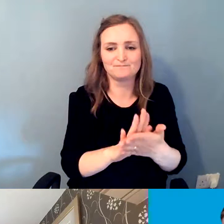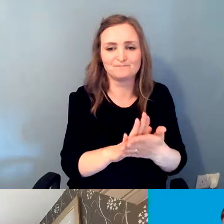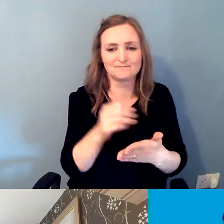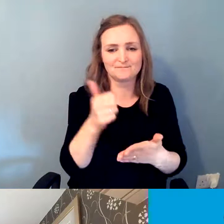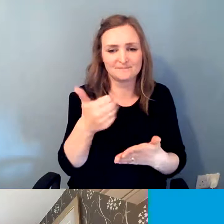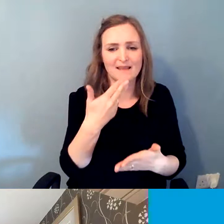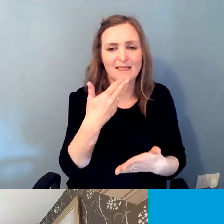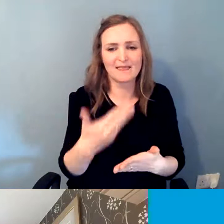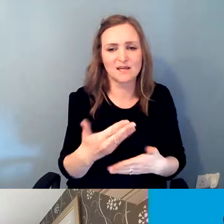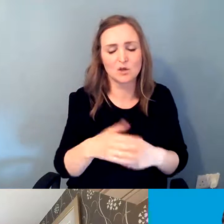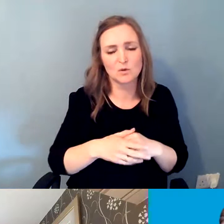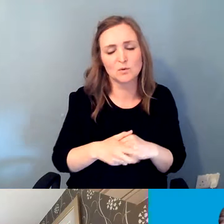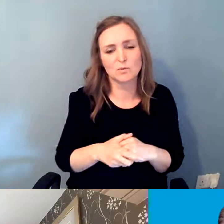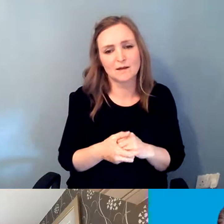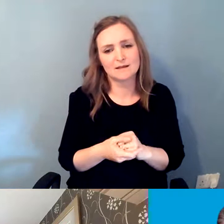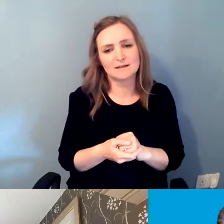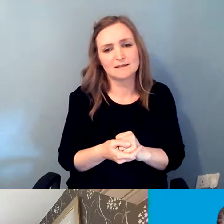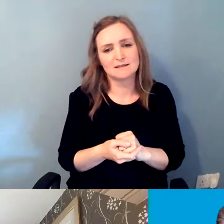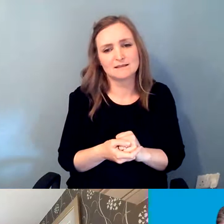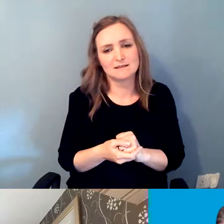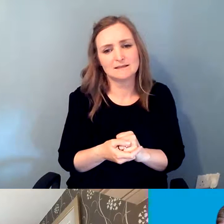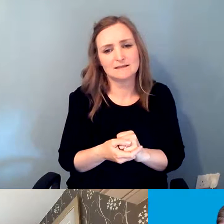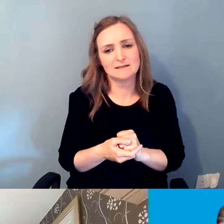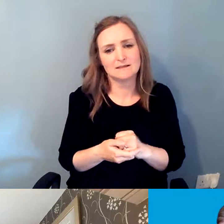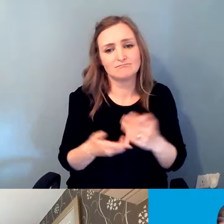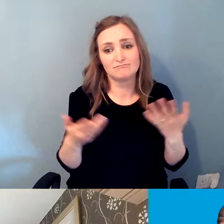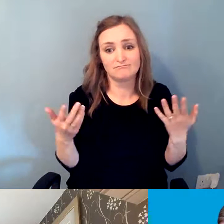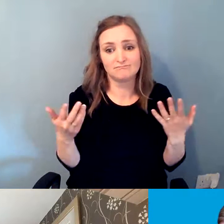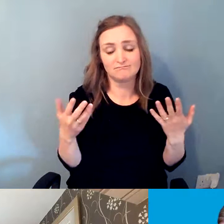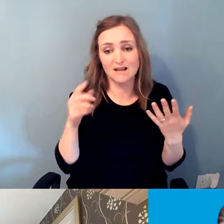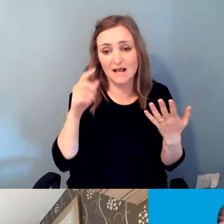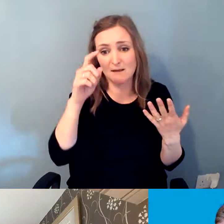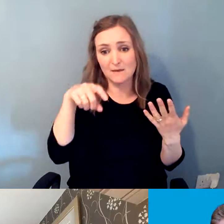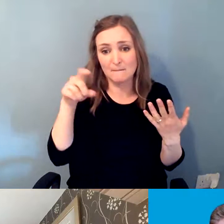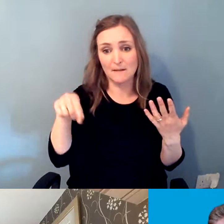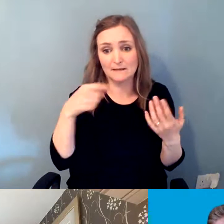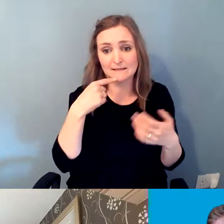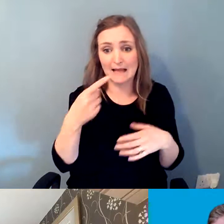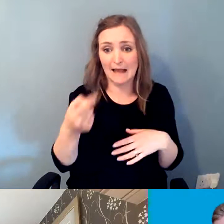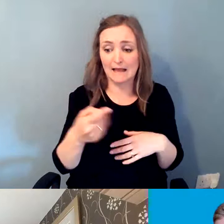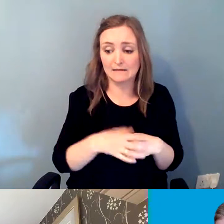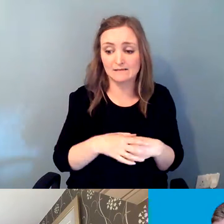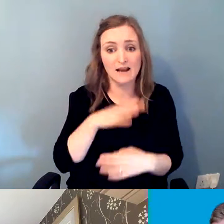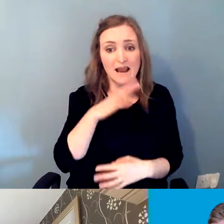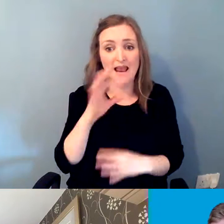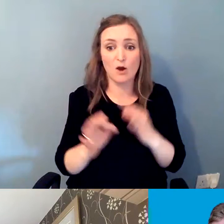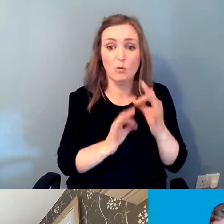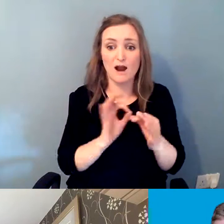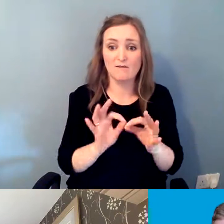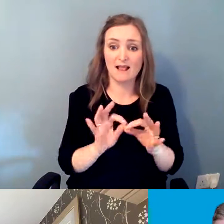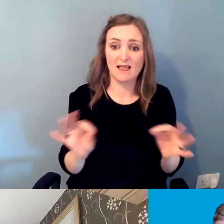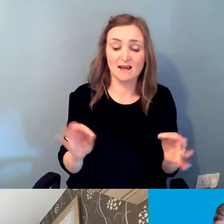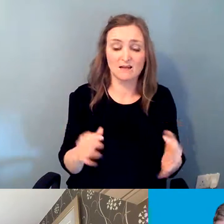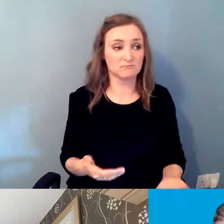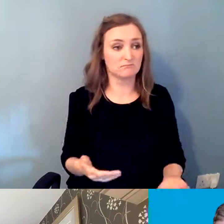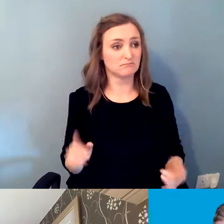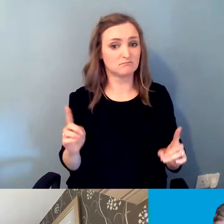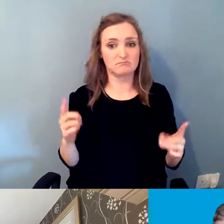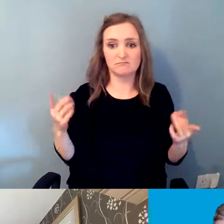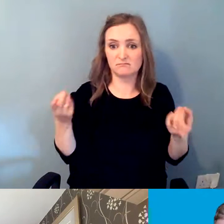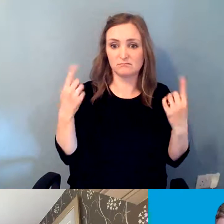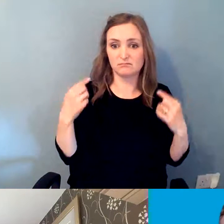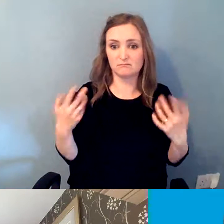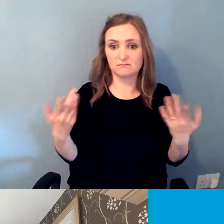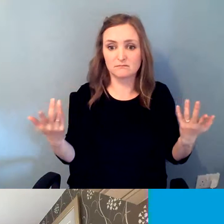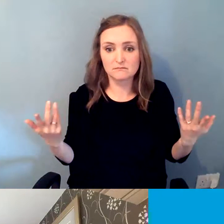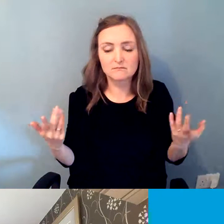thank you. It's just things like that. People will say that, but then unless and the other thing that I want